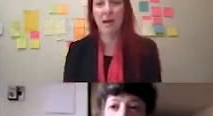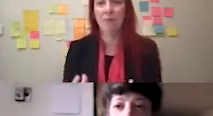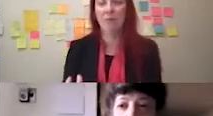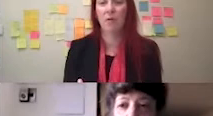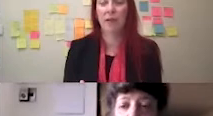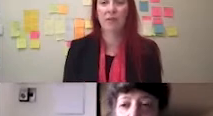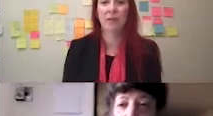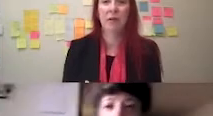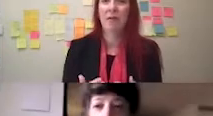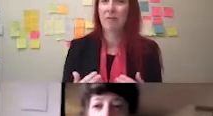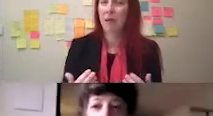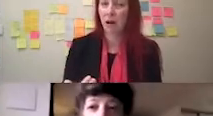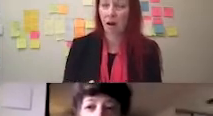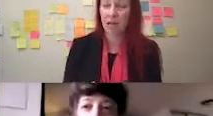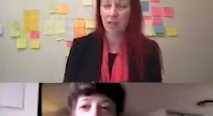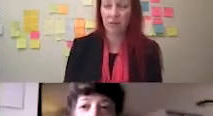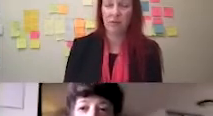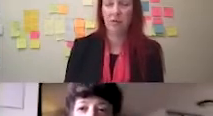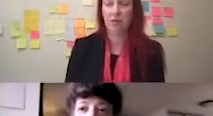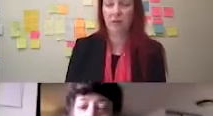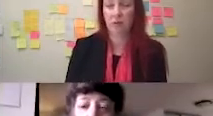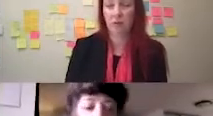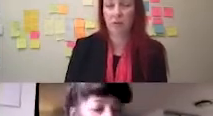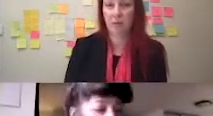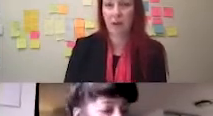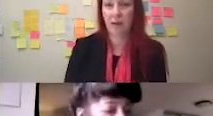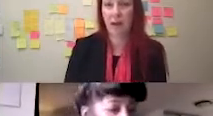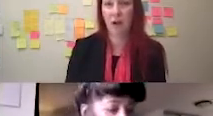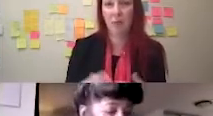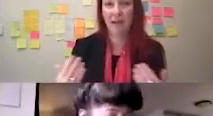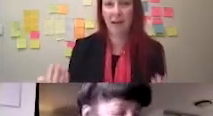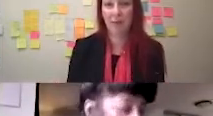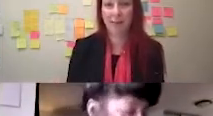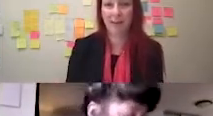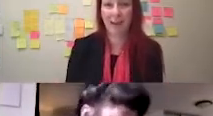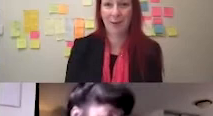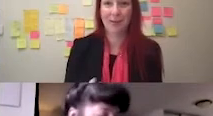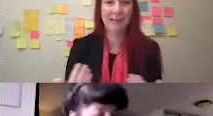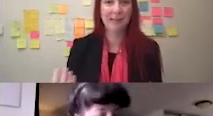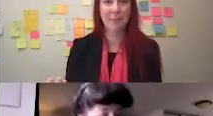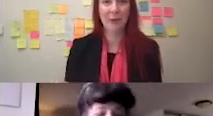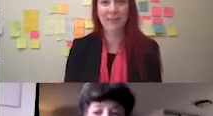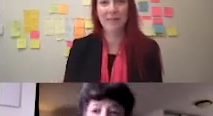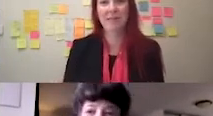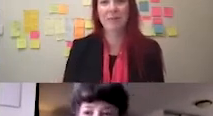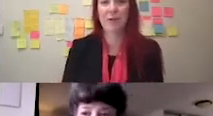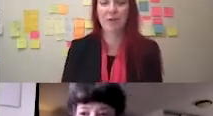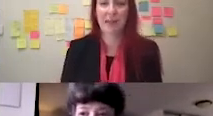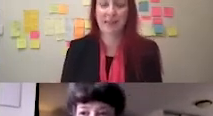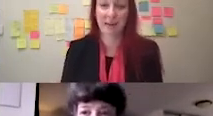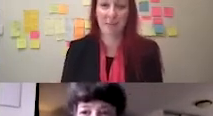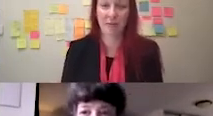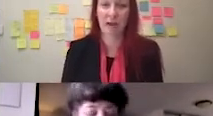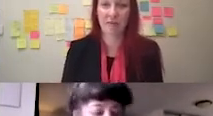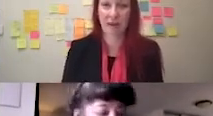well-being with what we do from behind those closed doors as well, and opening up those dialogues. And this symposium is a